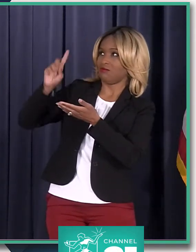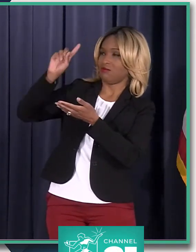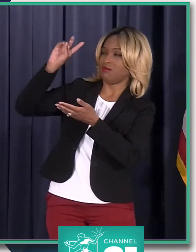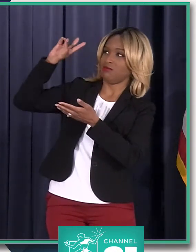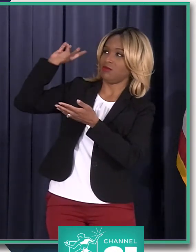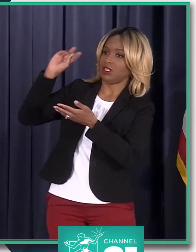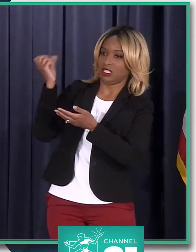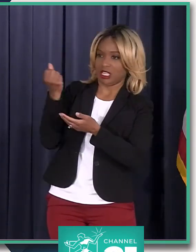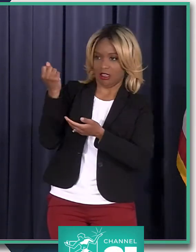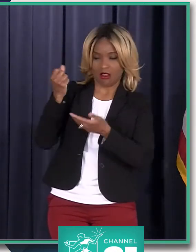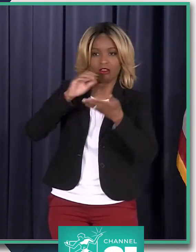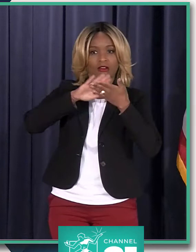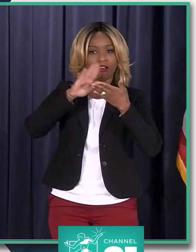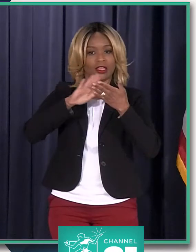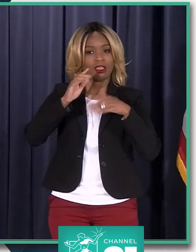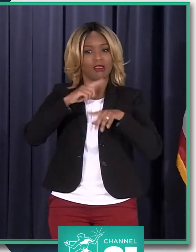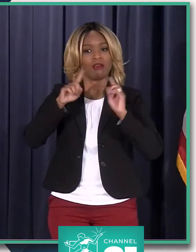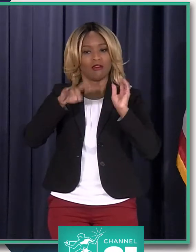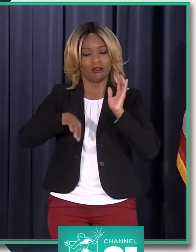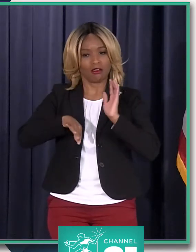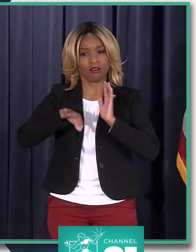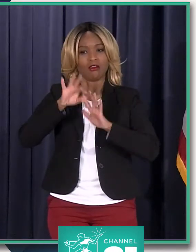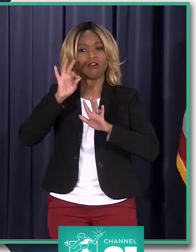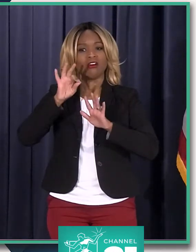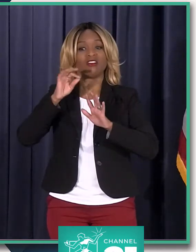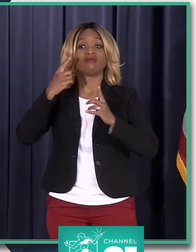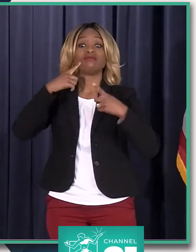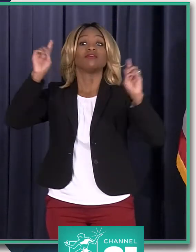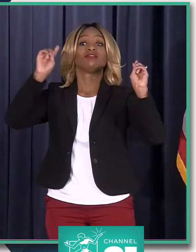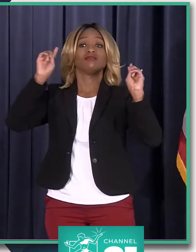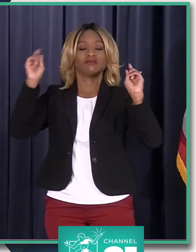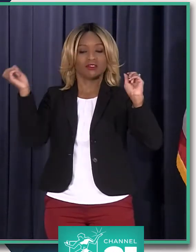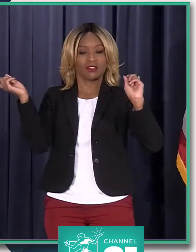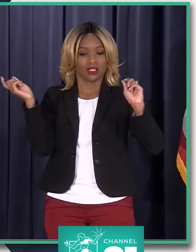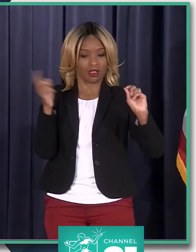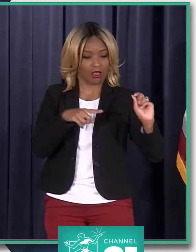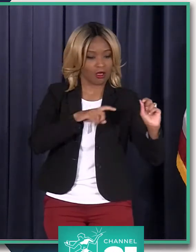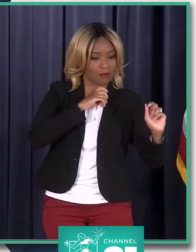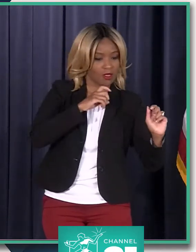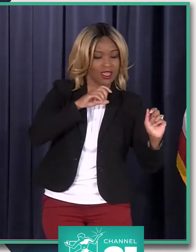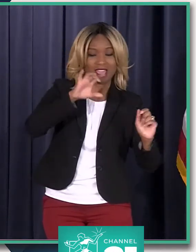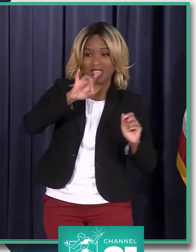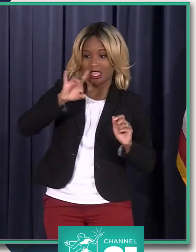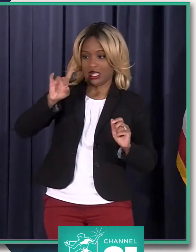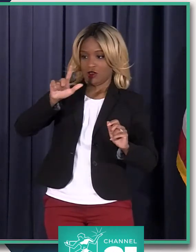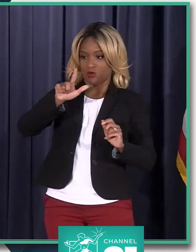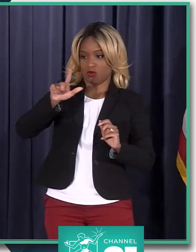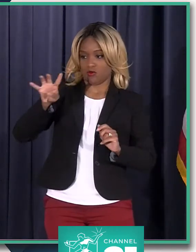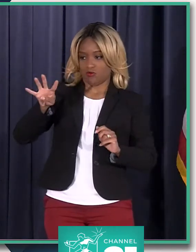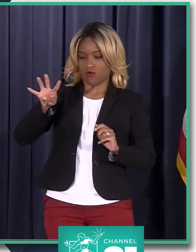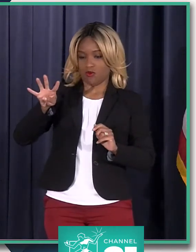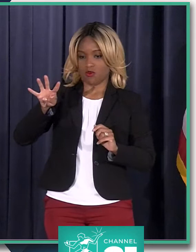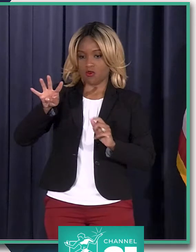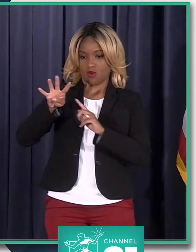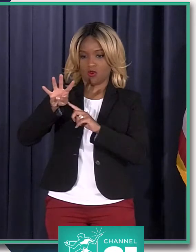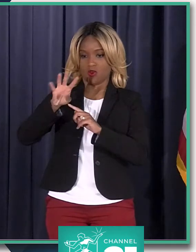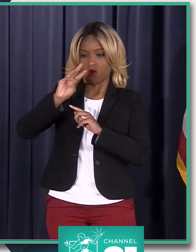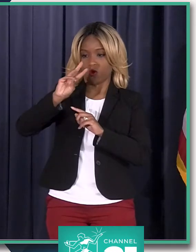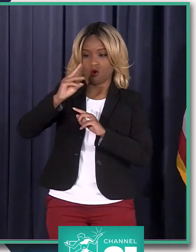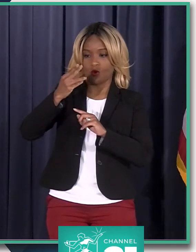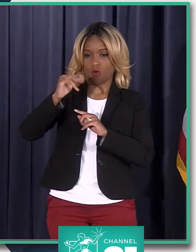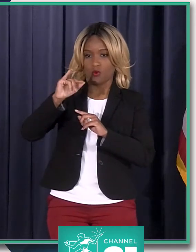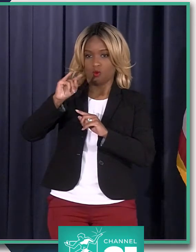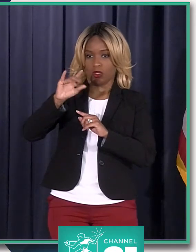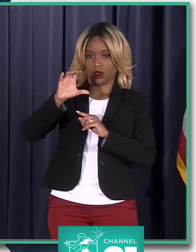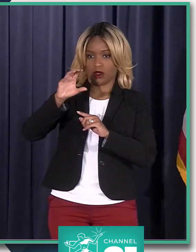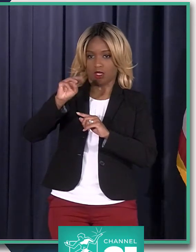building, and so they finally came and picked up the trash. 8824 Whitcomb, there's a house there at the